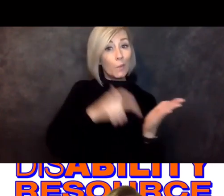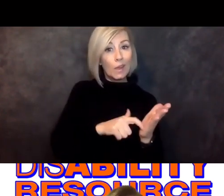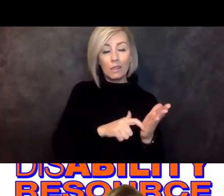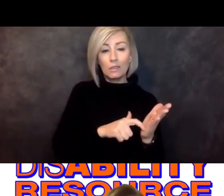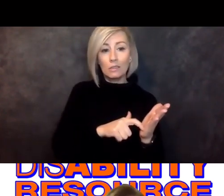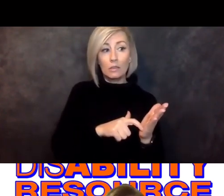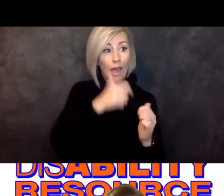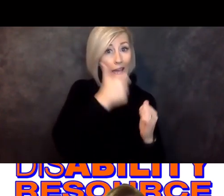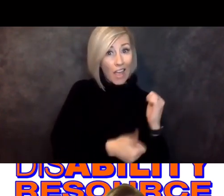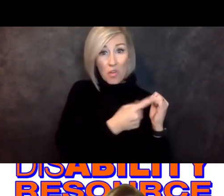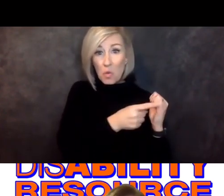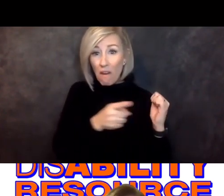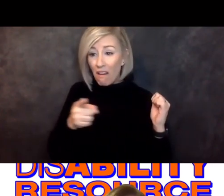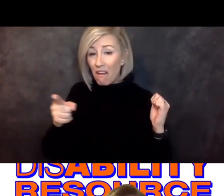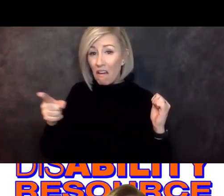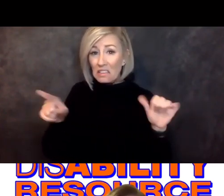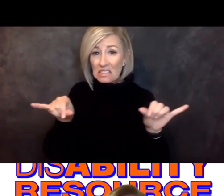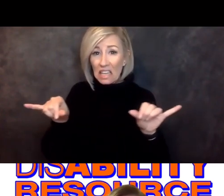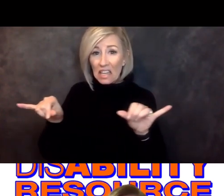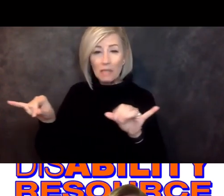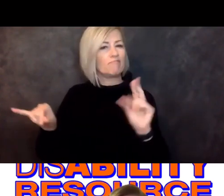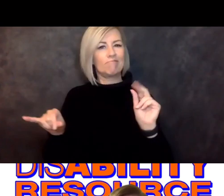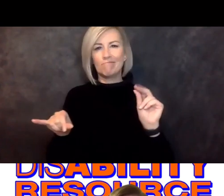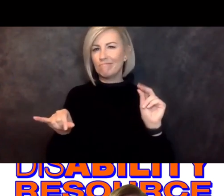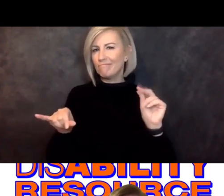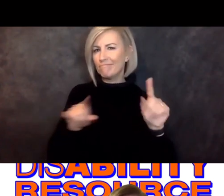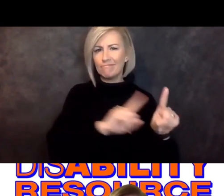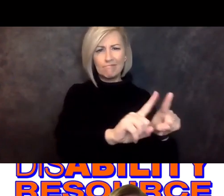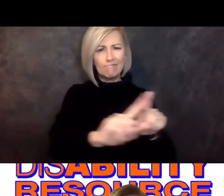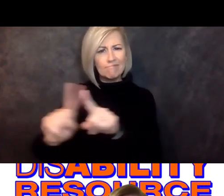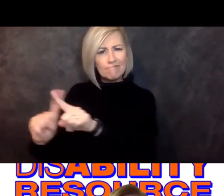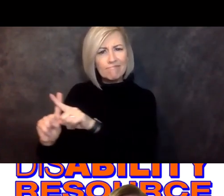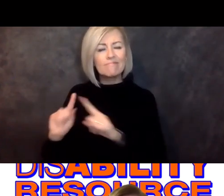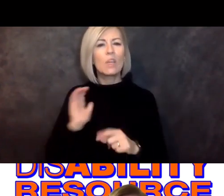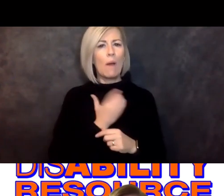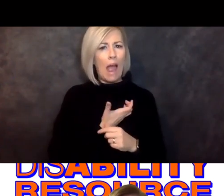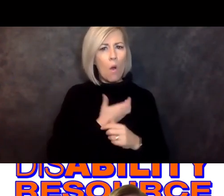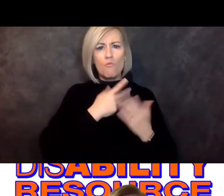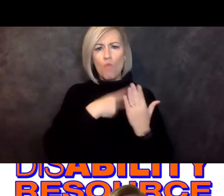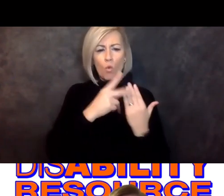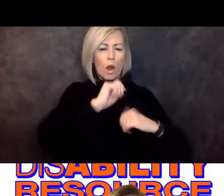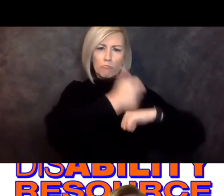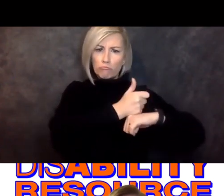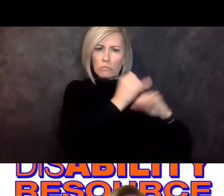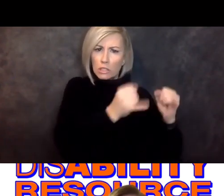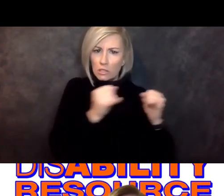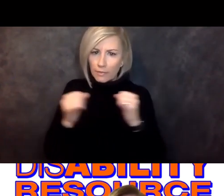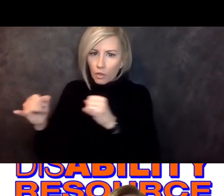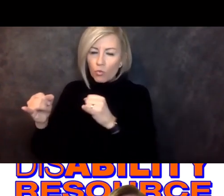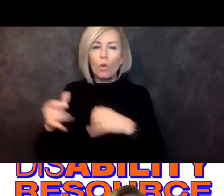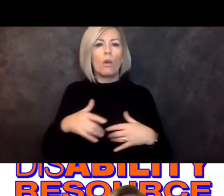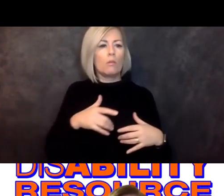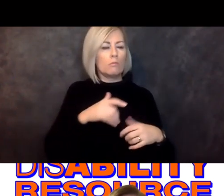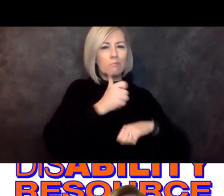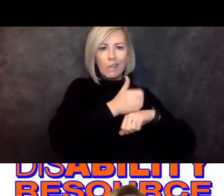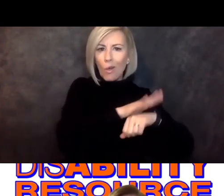clients or families are the same. So our program is highly individualized and based on the needs, strengths,